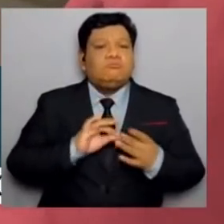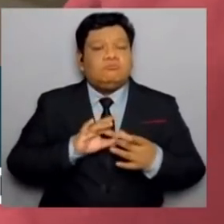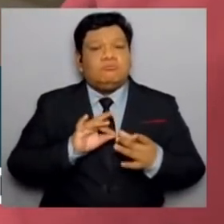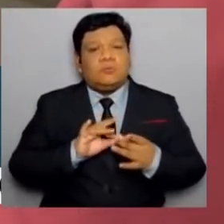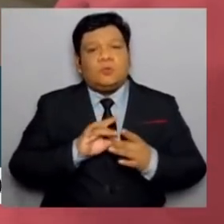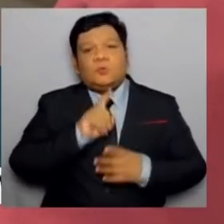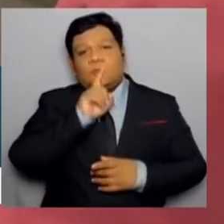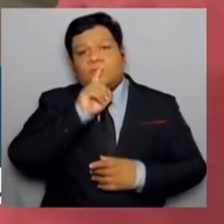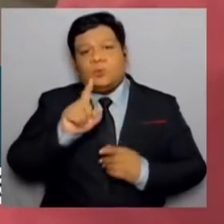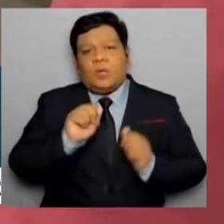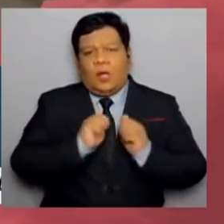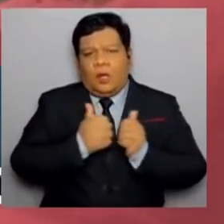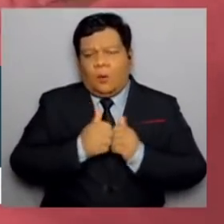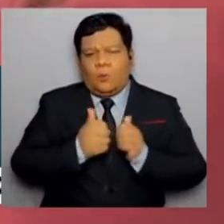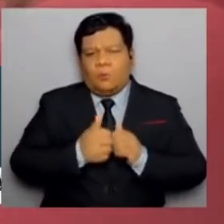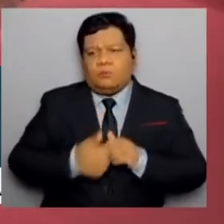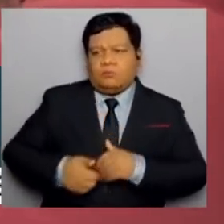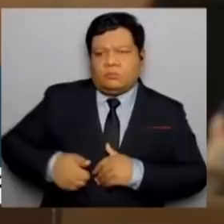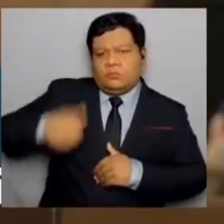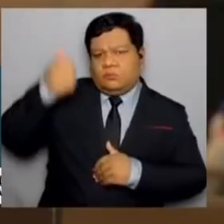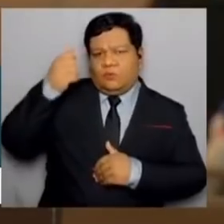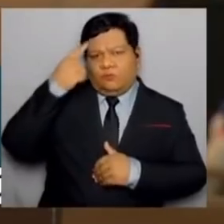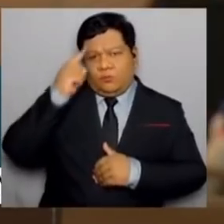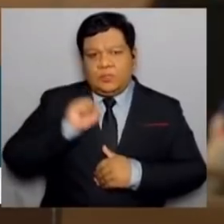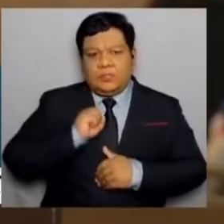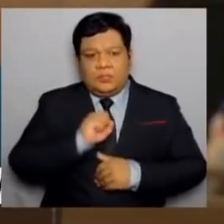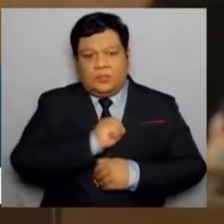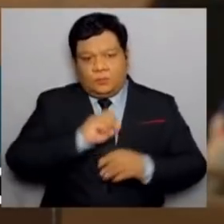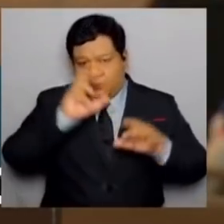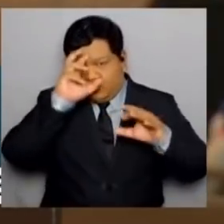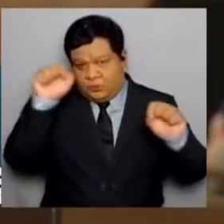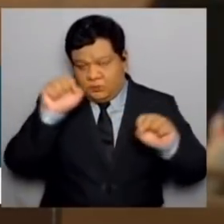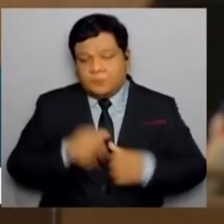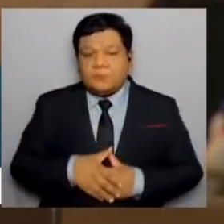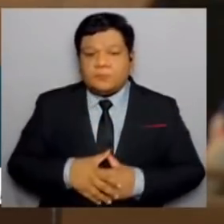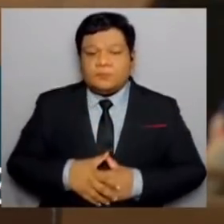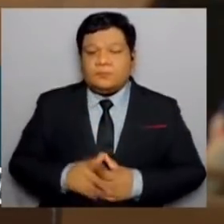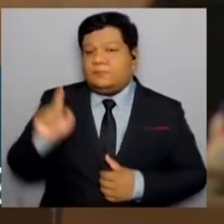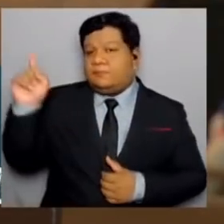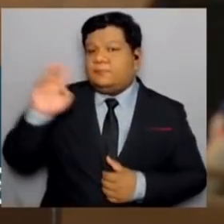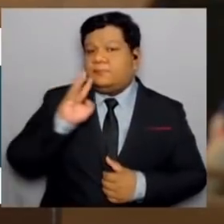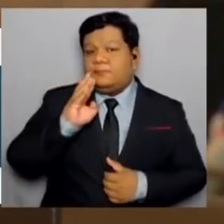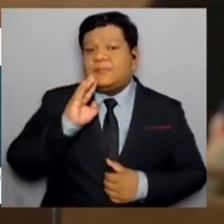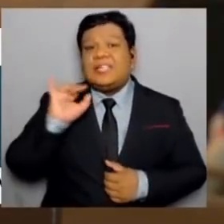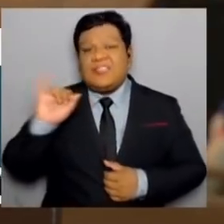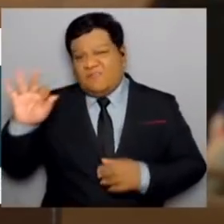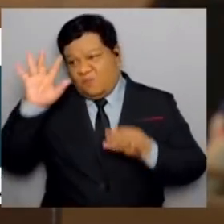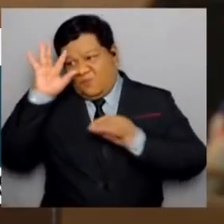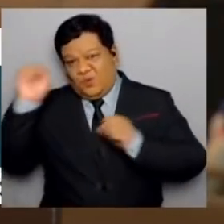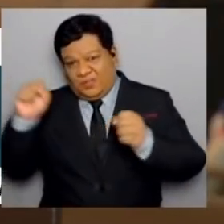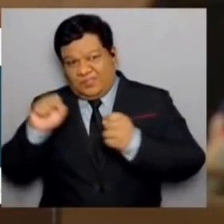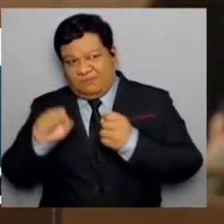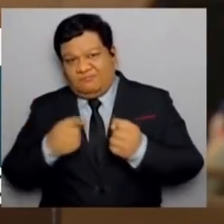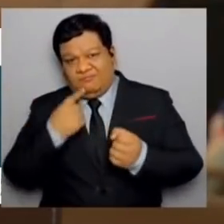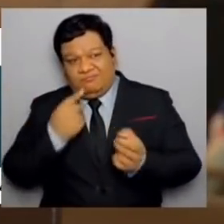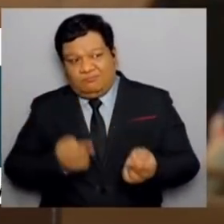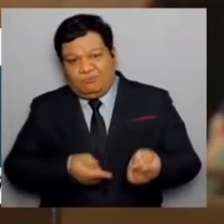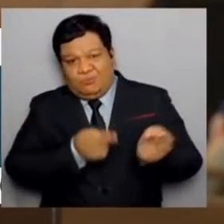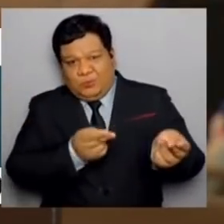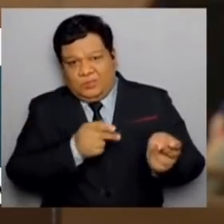how one is chosen as a Senate president. Kung inendorso ng presidente, that's the reality.